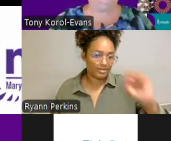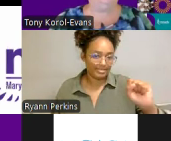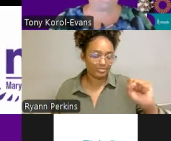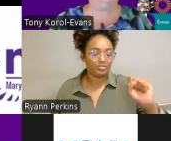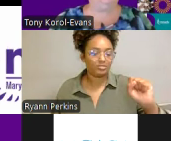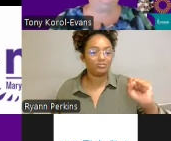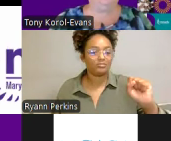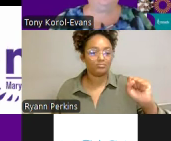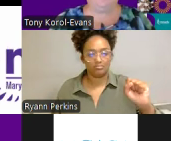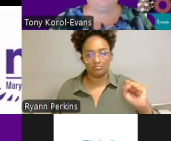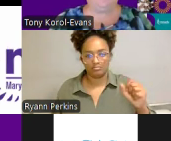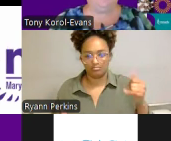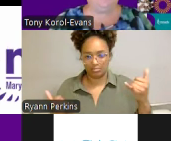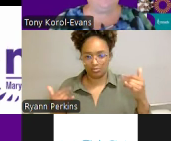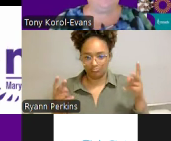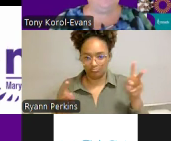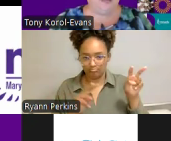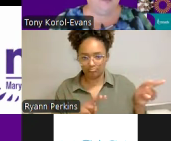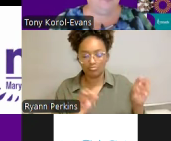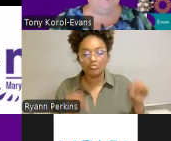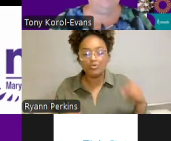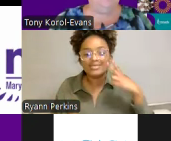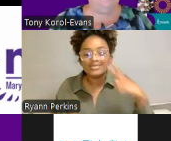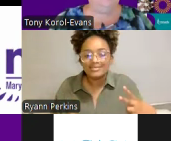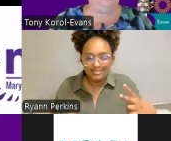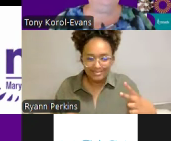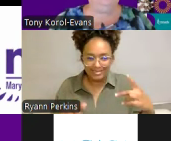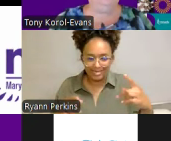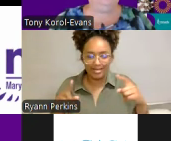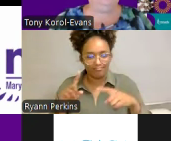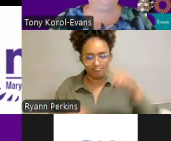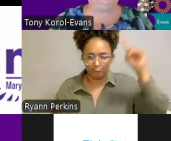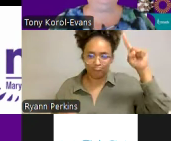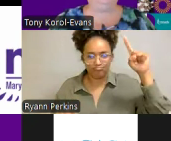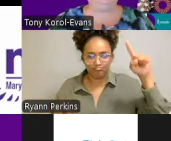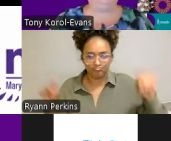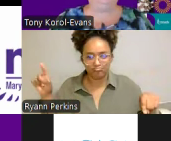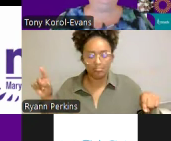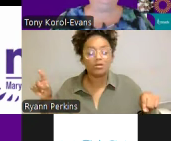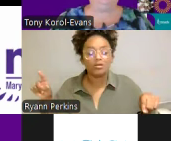are extreme disparities here as well. When we look at